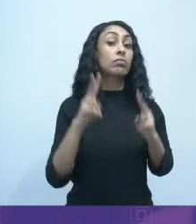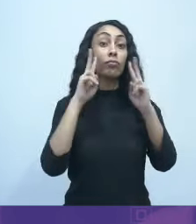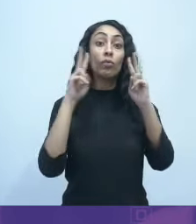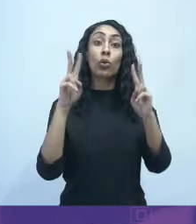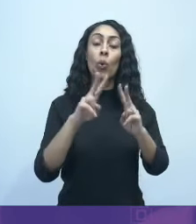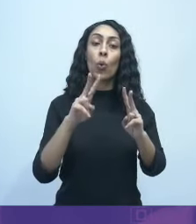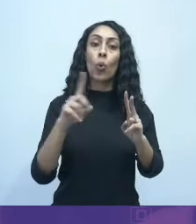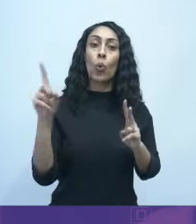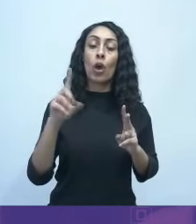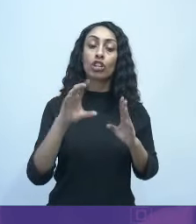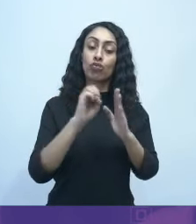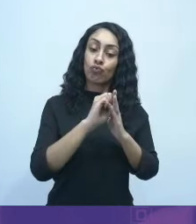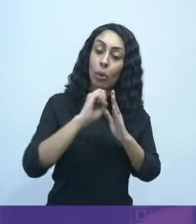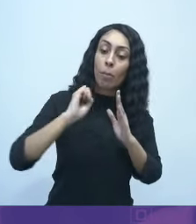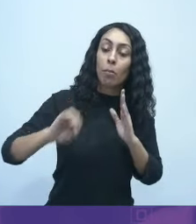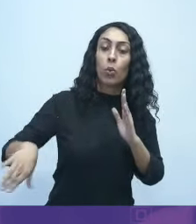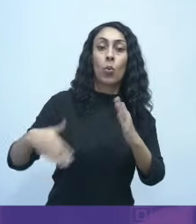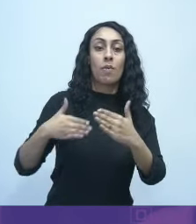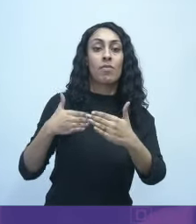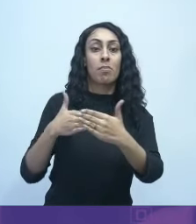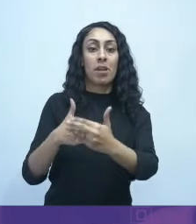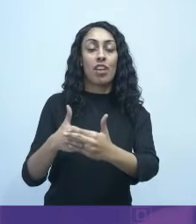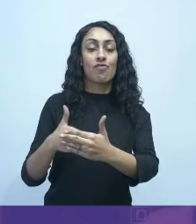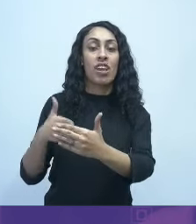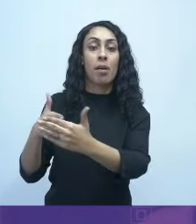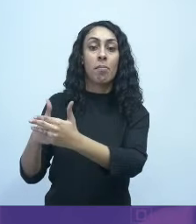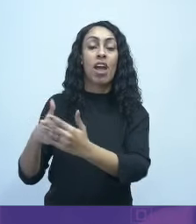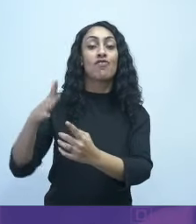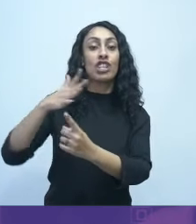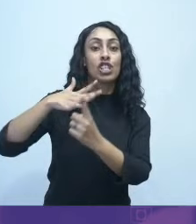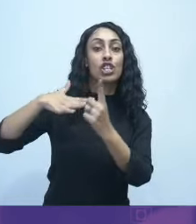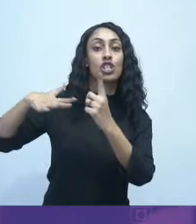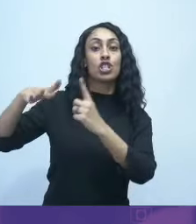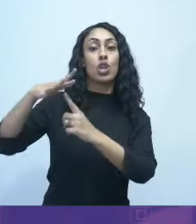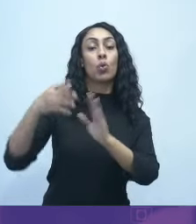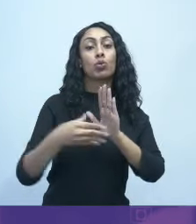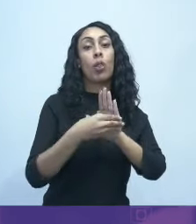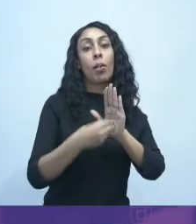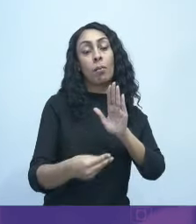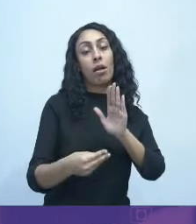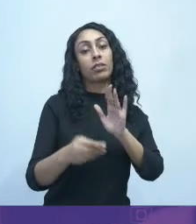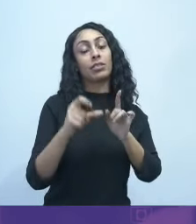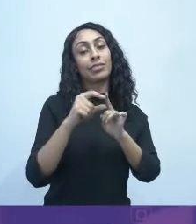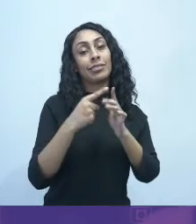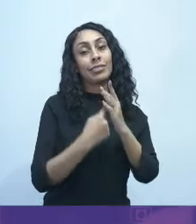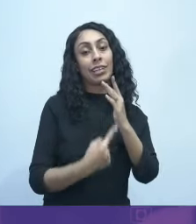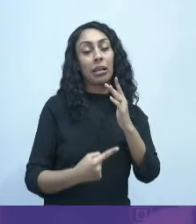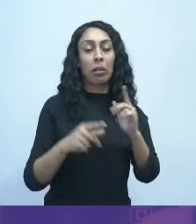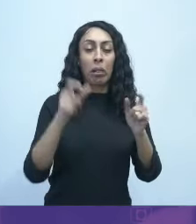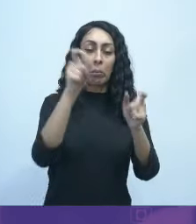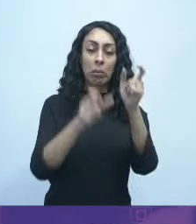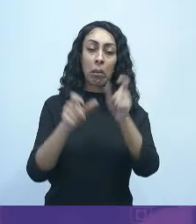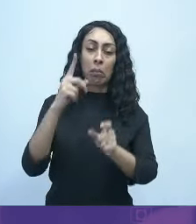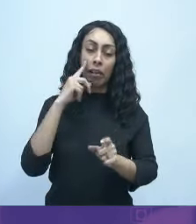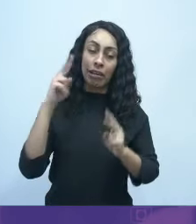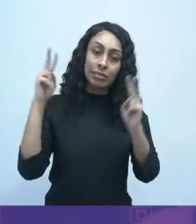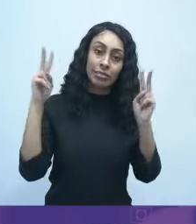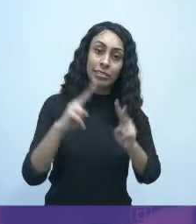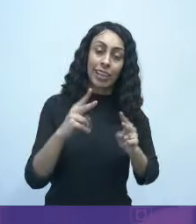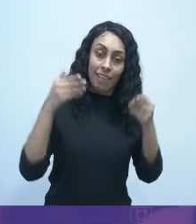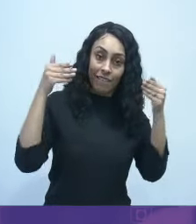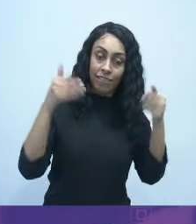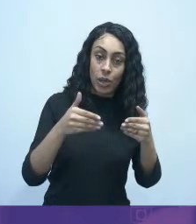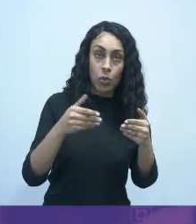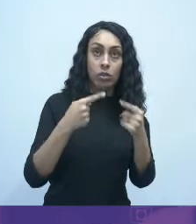at removing the barriers using the social model of disability, so that people see how what we're focusing on and